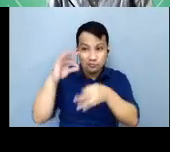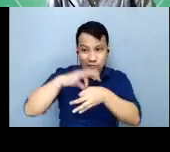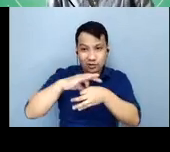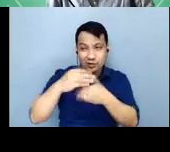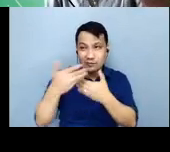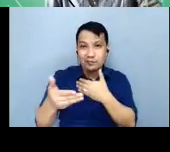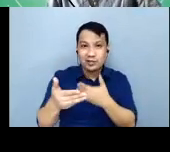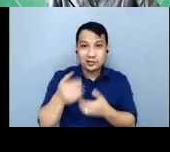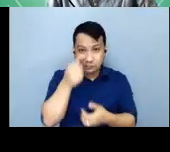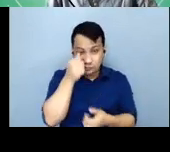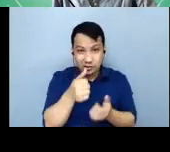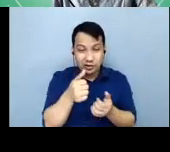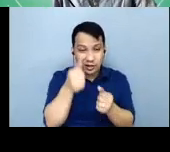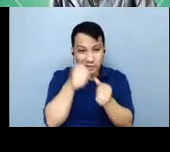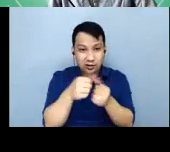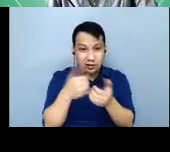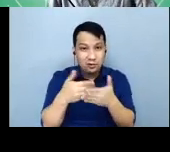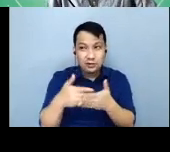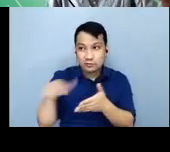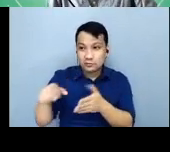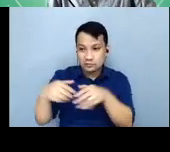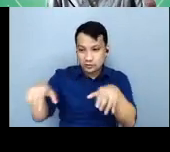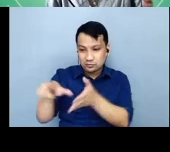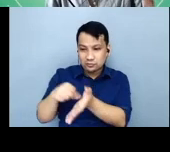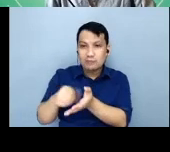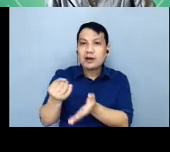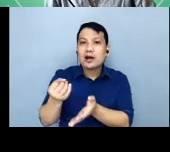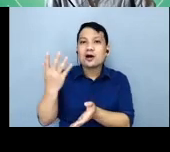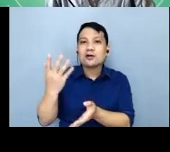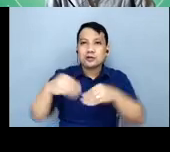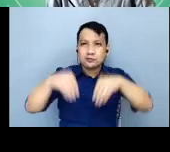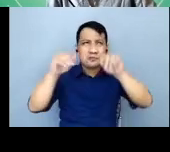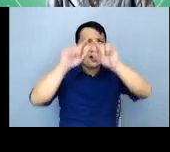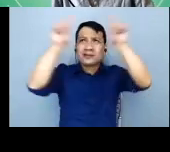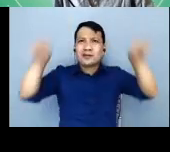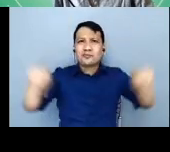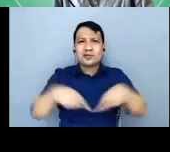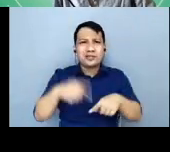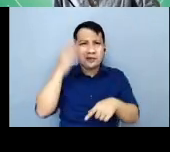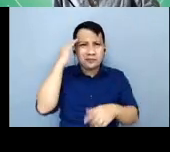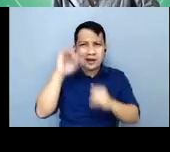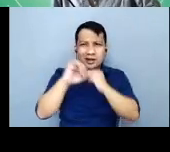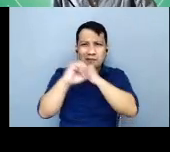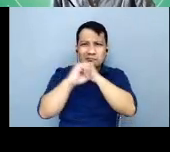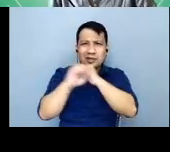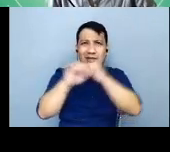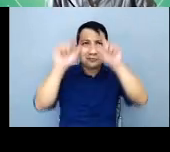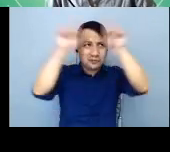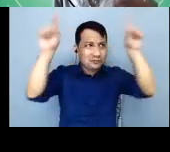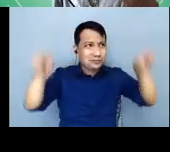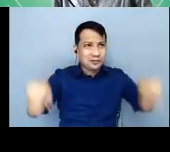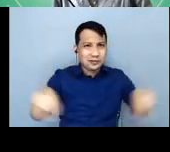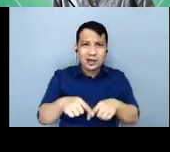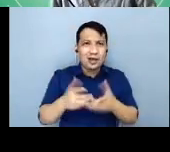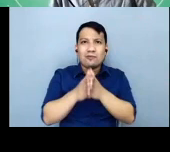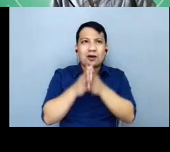especially if you've ever lived near a printing shop, the amount of tarpaulins that are manufactured is crazy. The amount